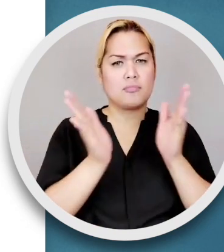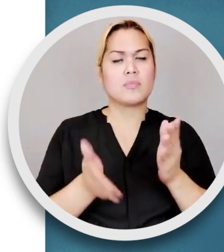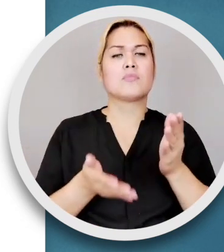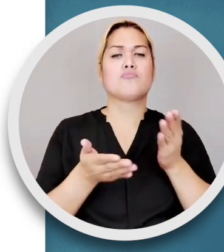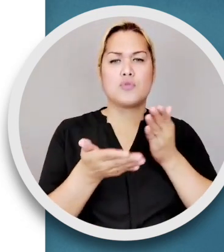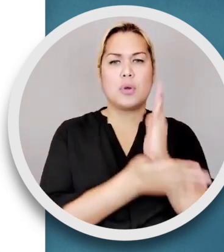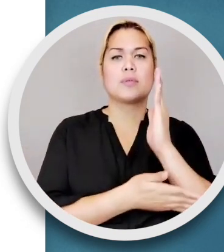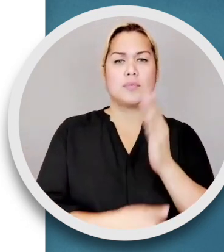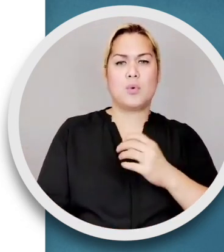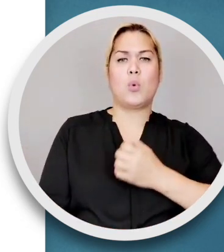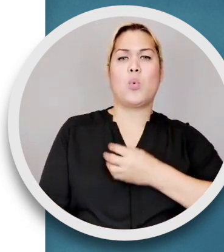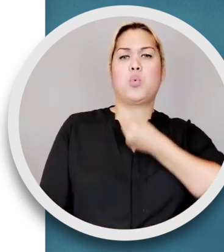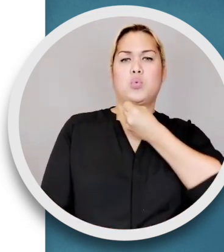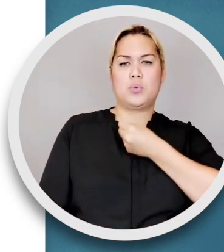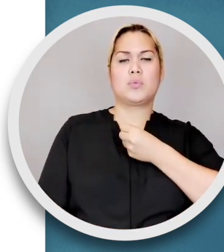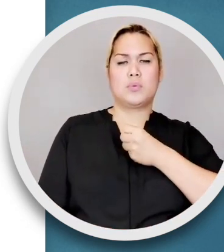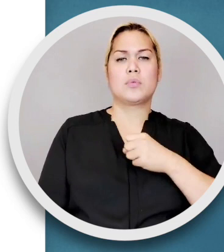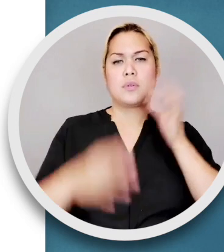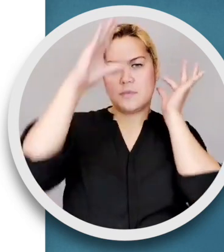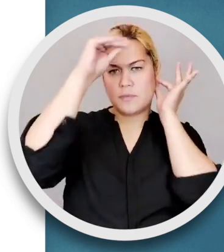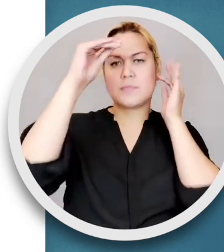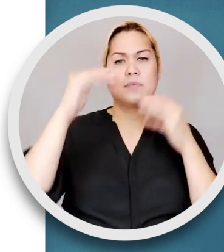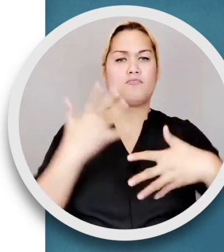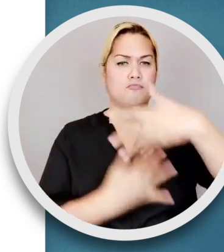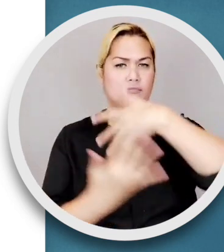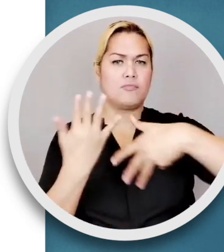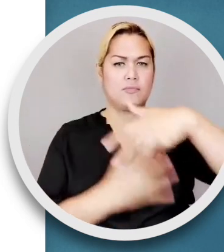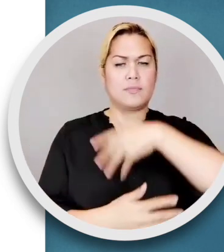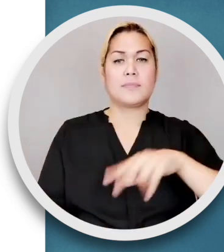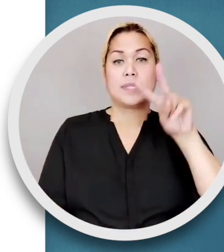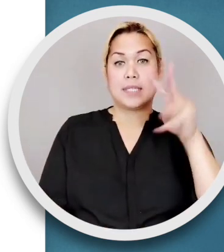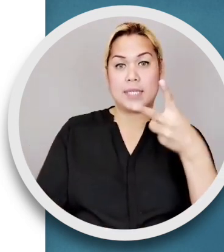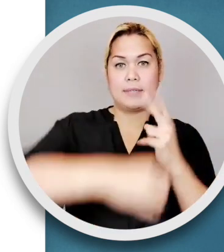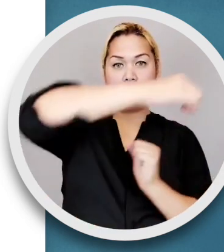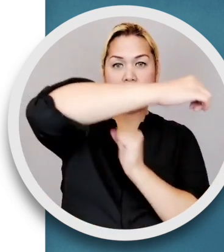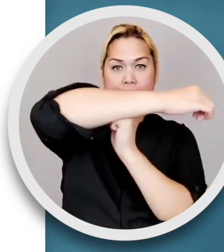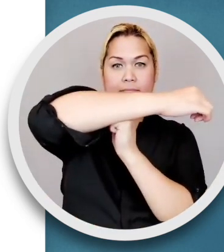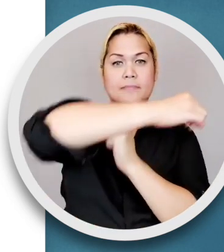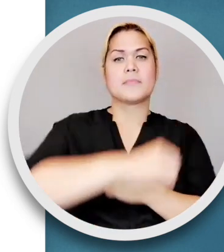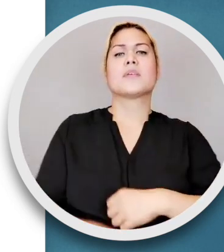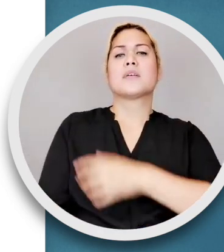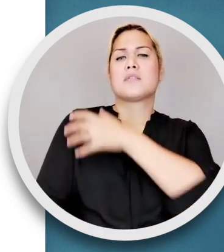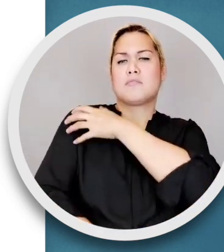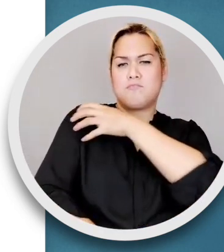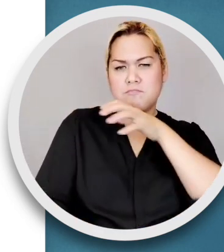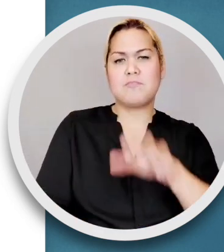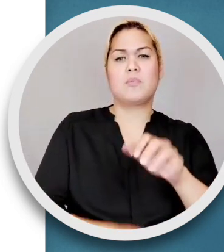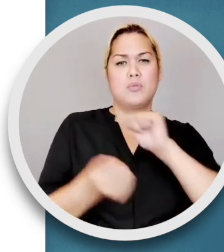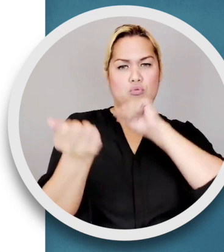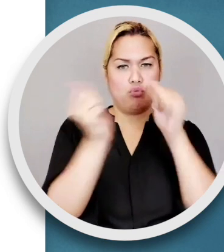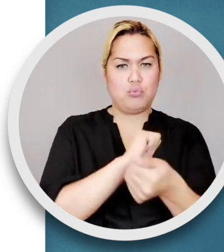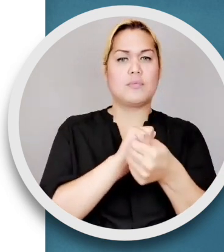Pillar 2 is Empower for Change, which refers to promoting the livelihood, voice, and social empowerment of women